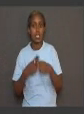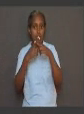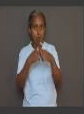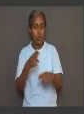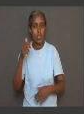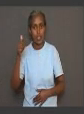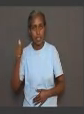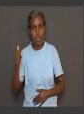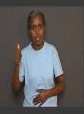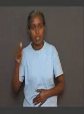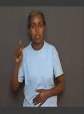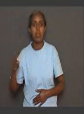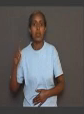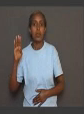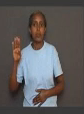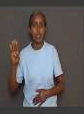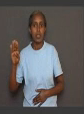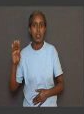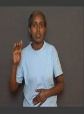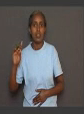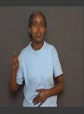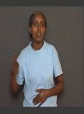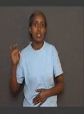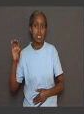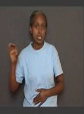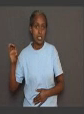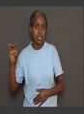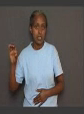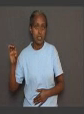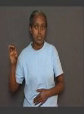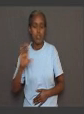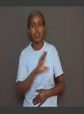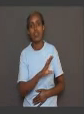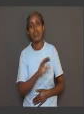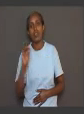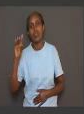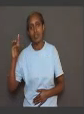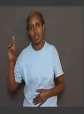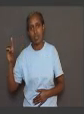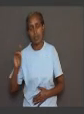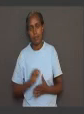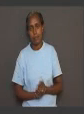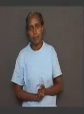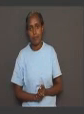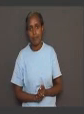A, B, C, and D.